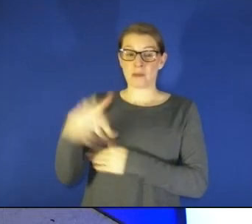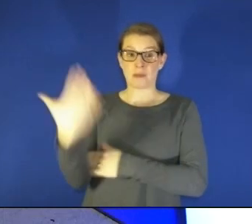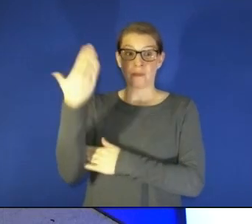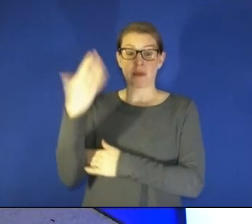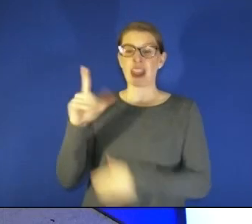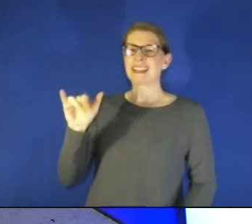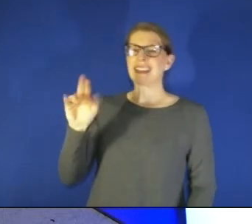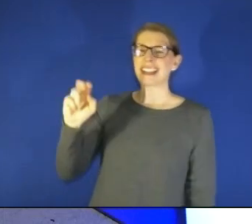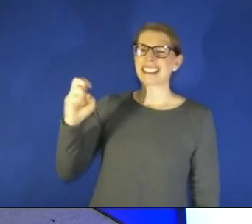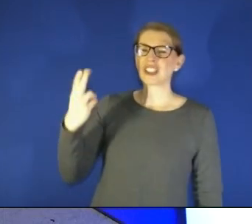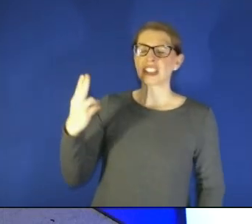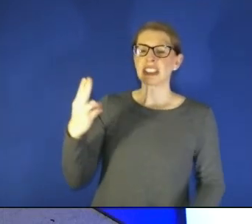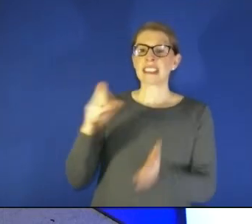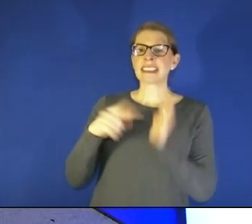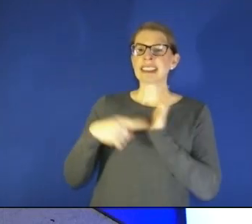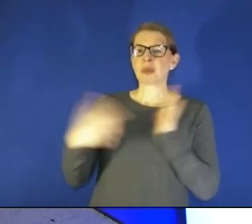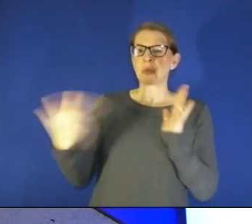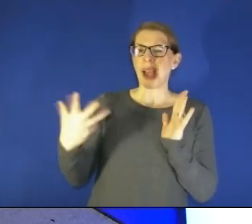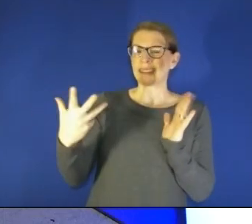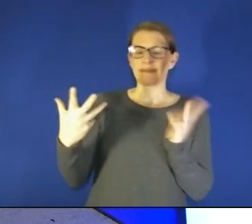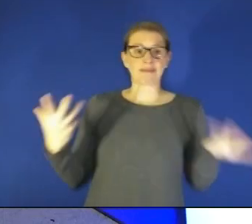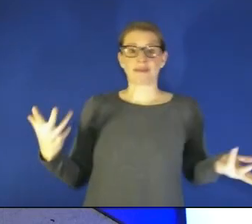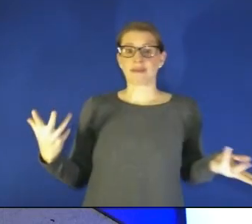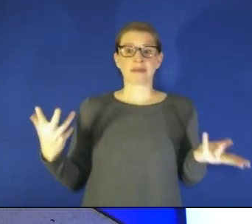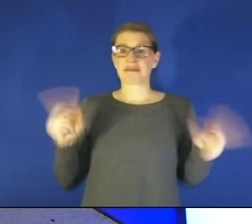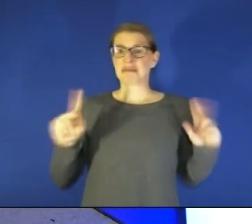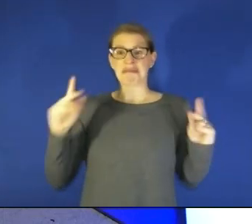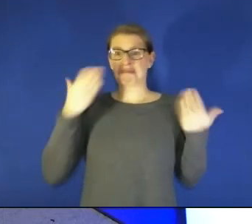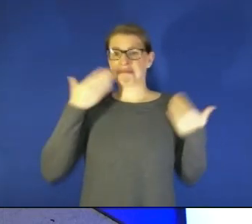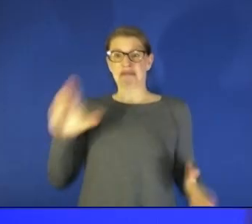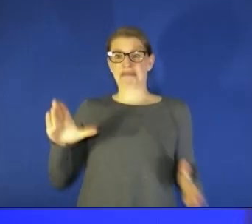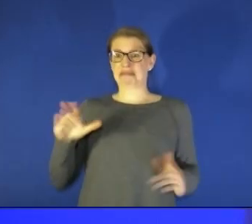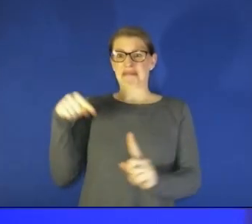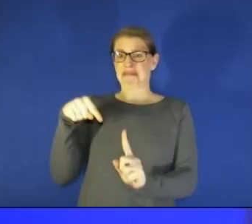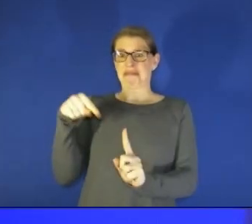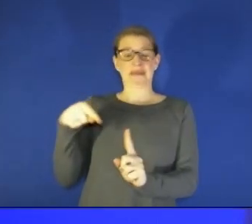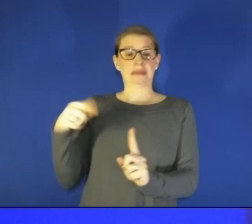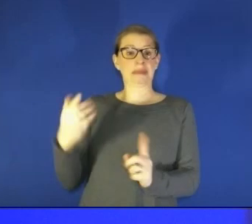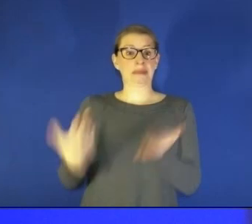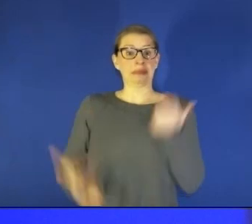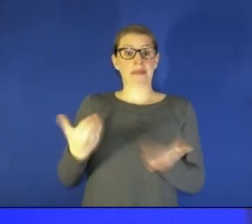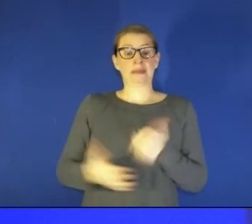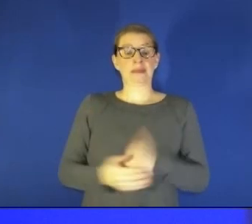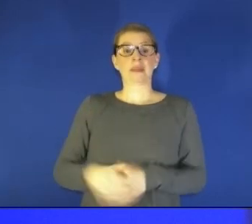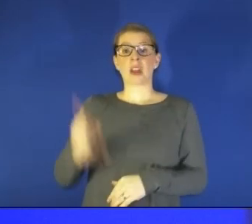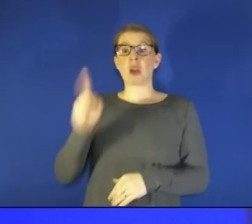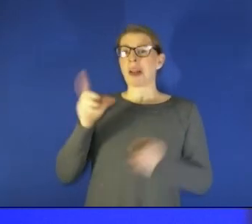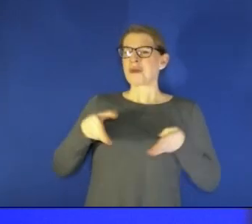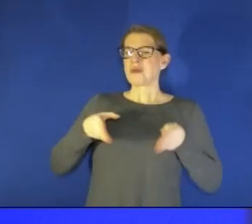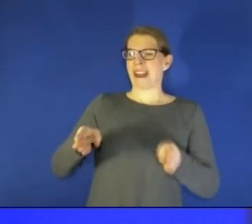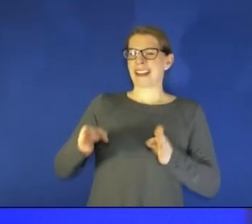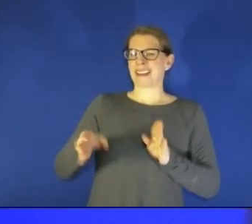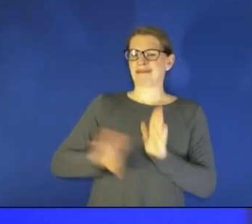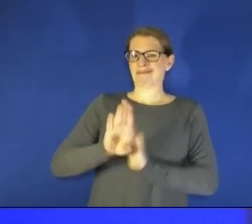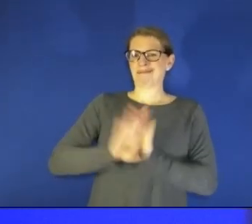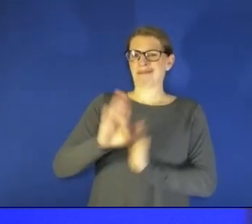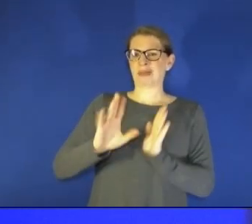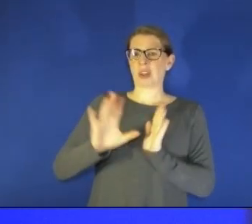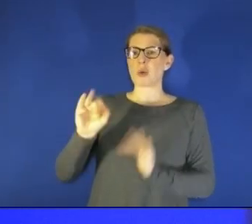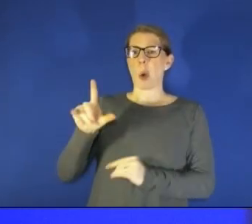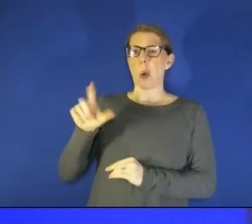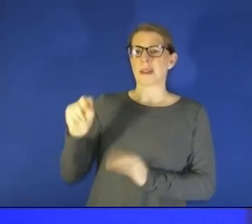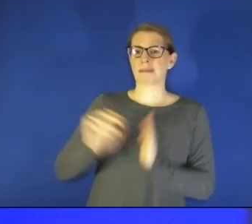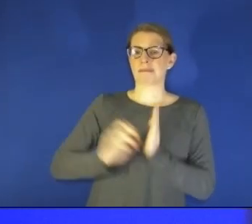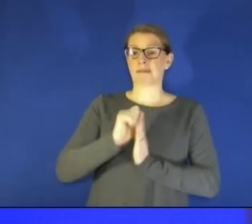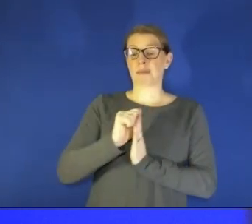Yes. may not have even heard of that. Yeah, so Lynch syndrome is one of the many ways we can get colon cancer. When we look at colon cancer, 75% of all